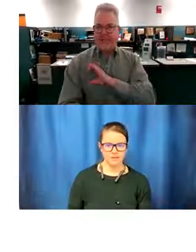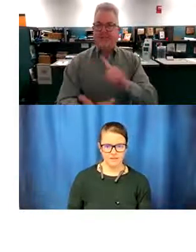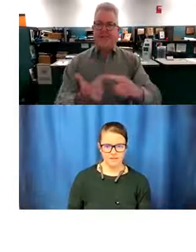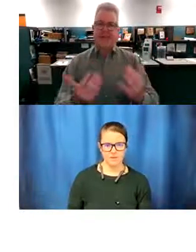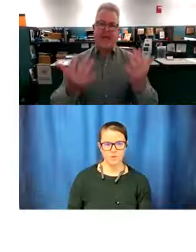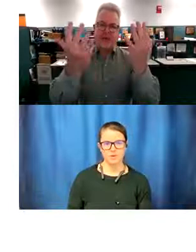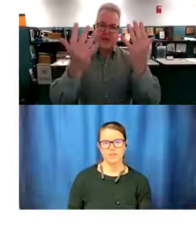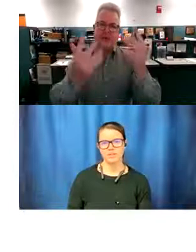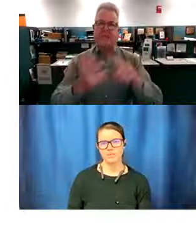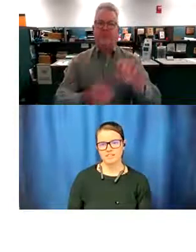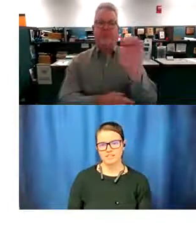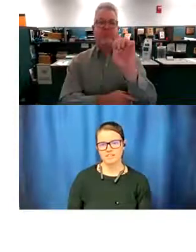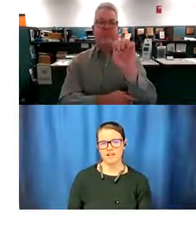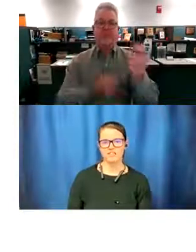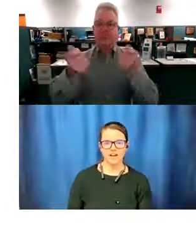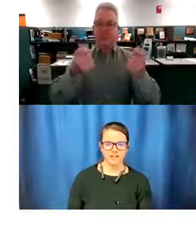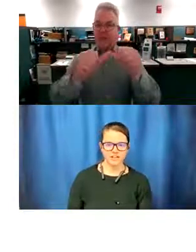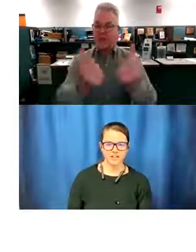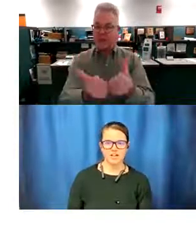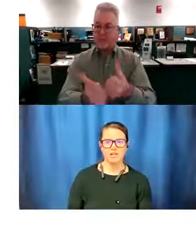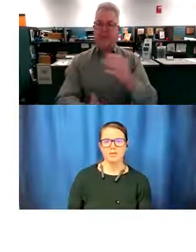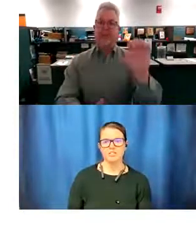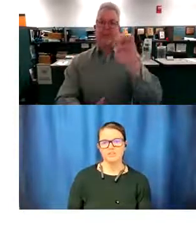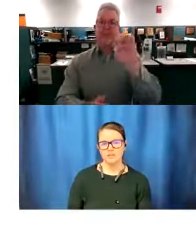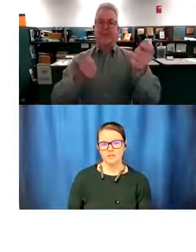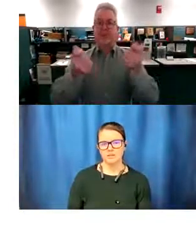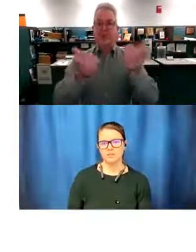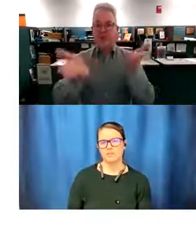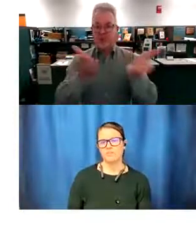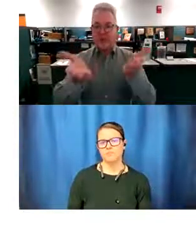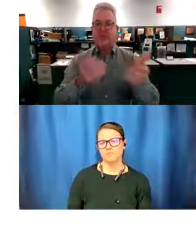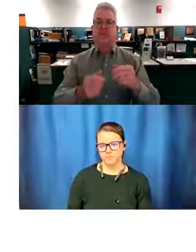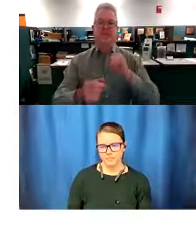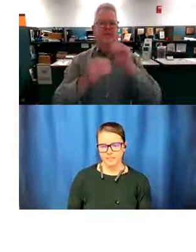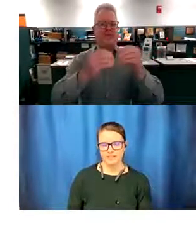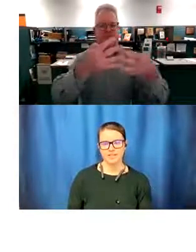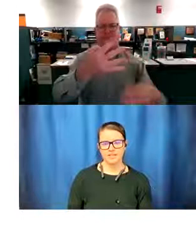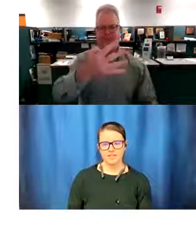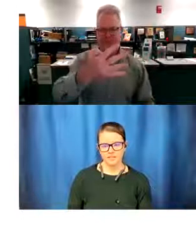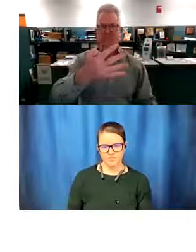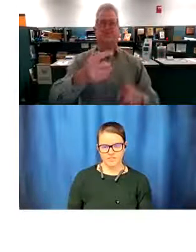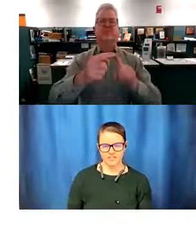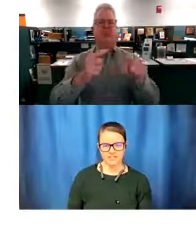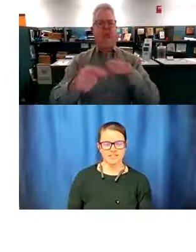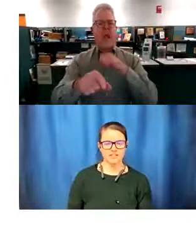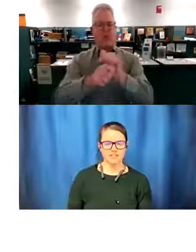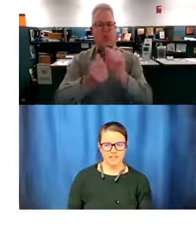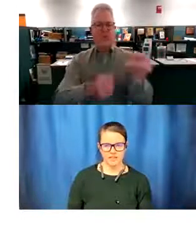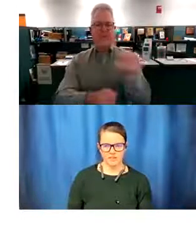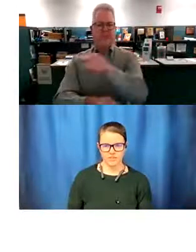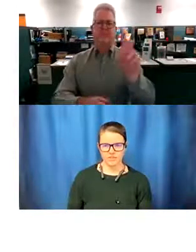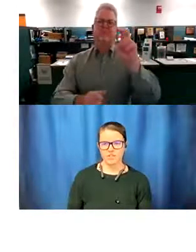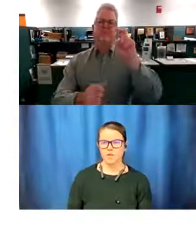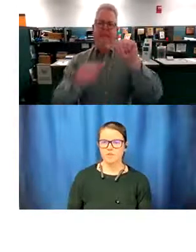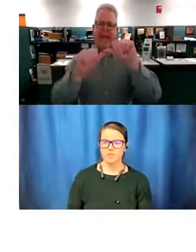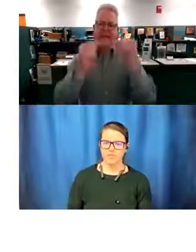local towns. So looking at police, fire, emergency medical, EMS services, and many